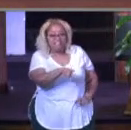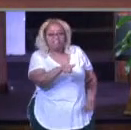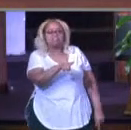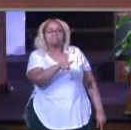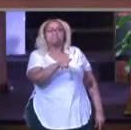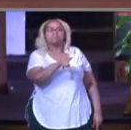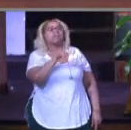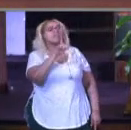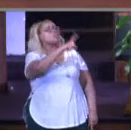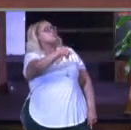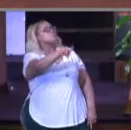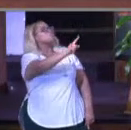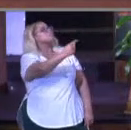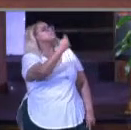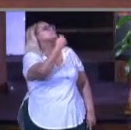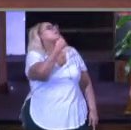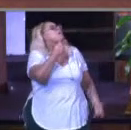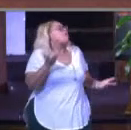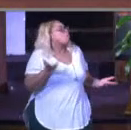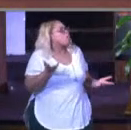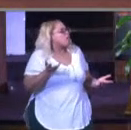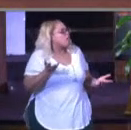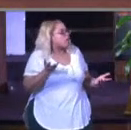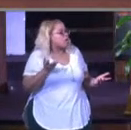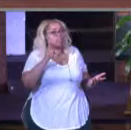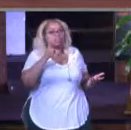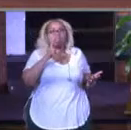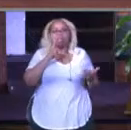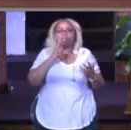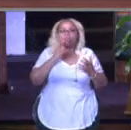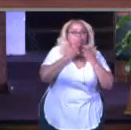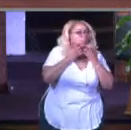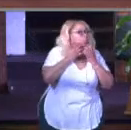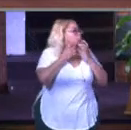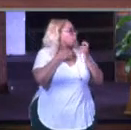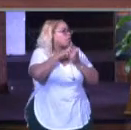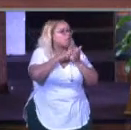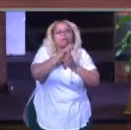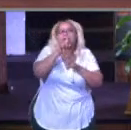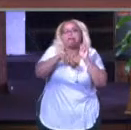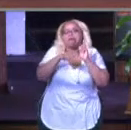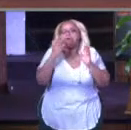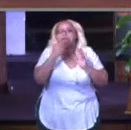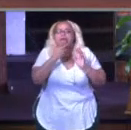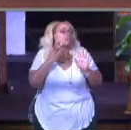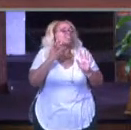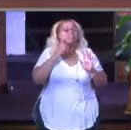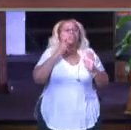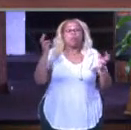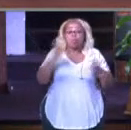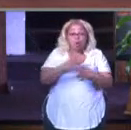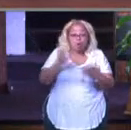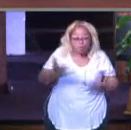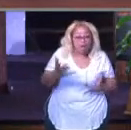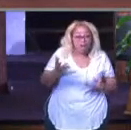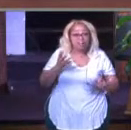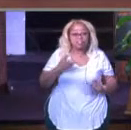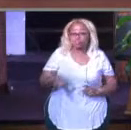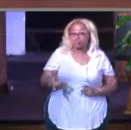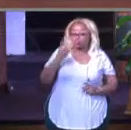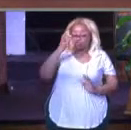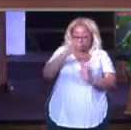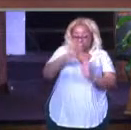them what they say, they begin to fumble. Now, what's worse is that